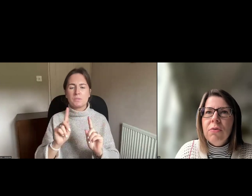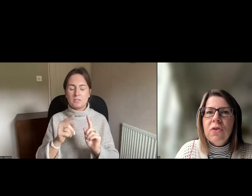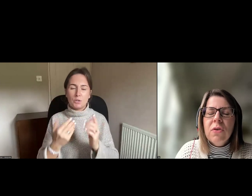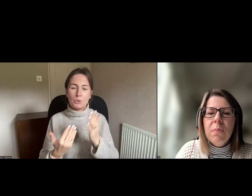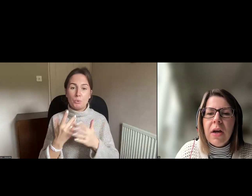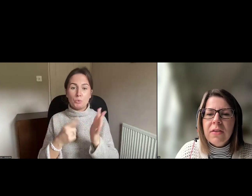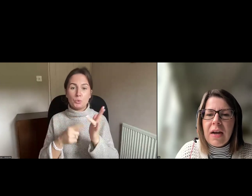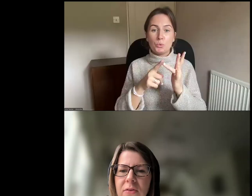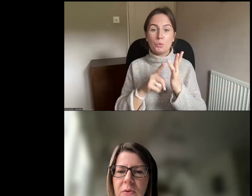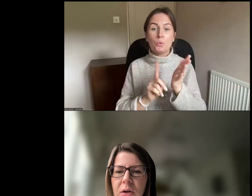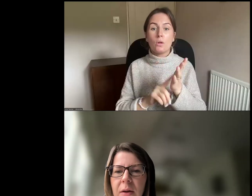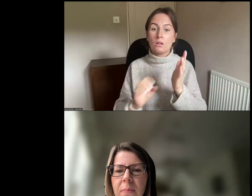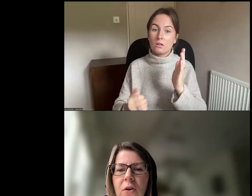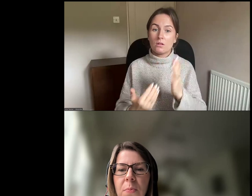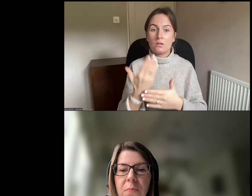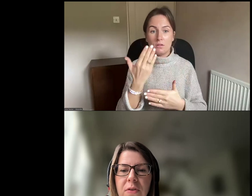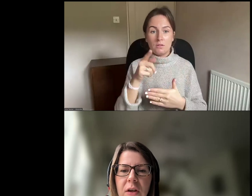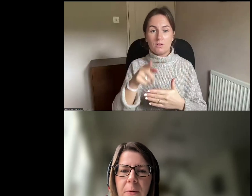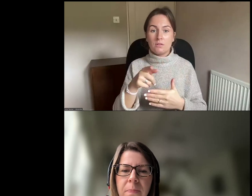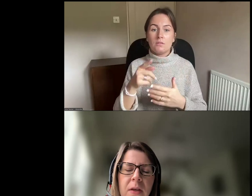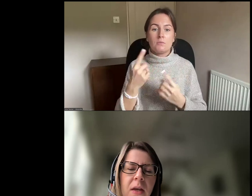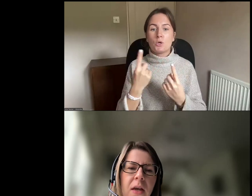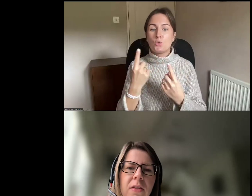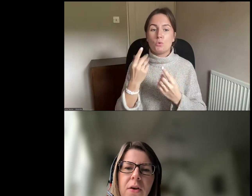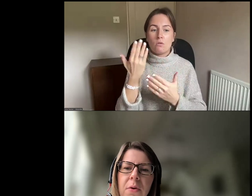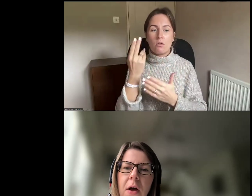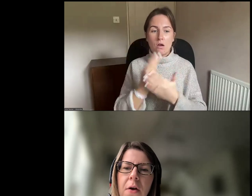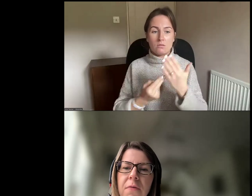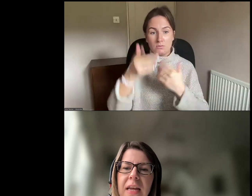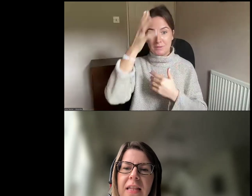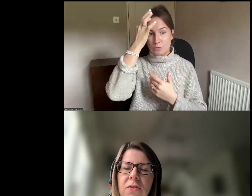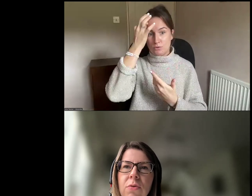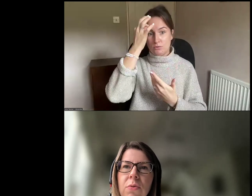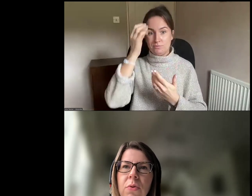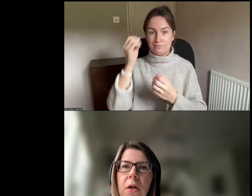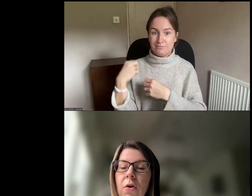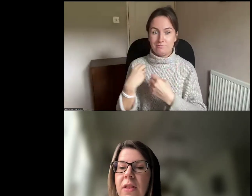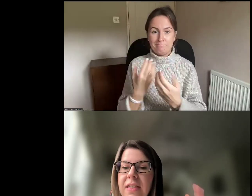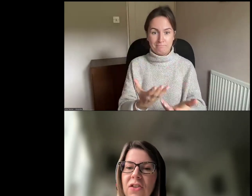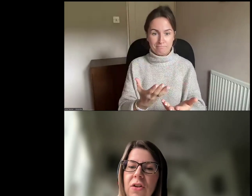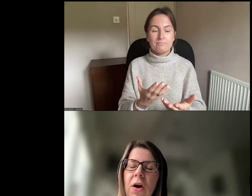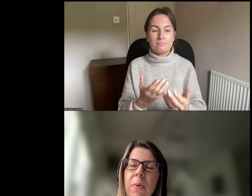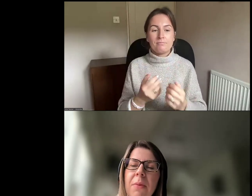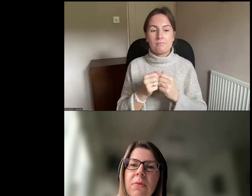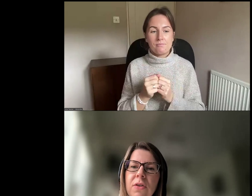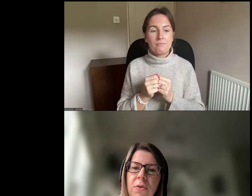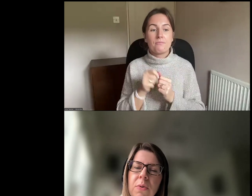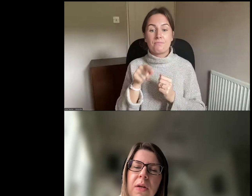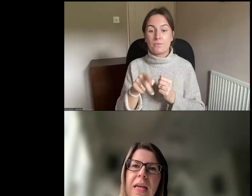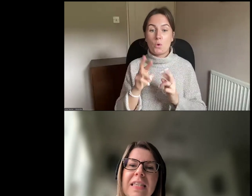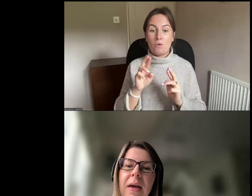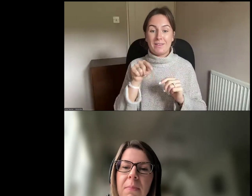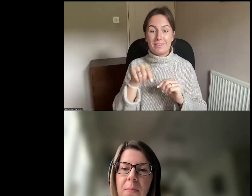been launched by Arts Council a couple of months ago. So hopefully in this call or in this session, I'll be able